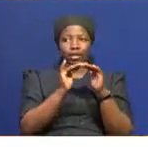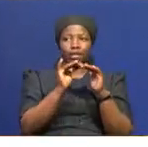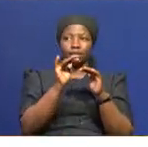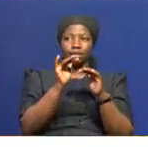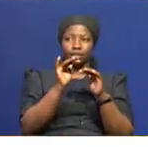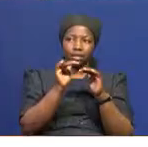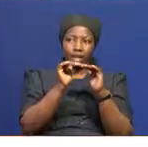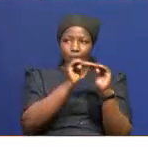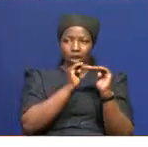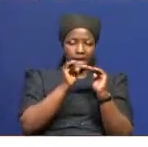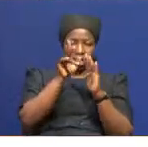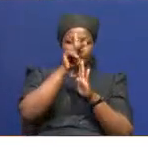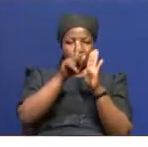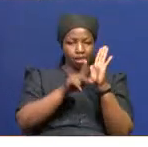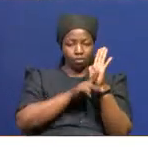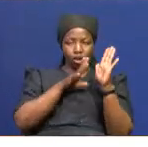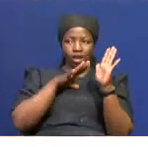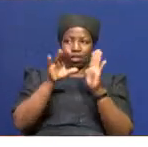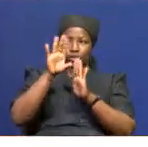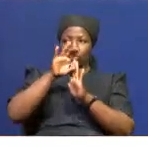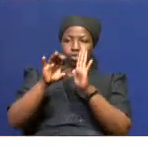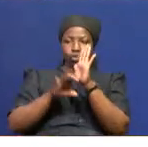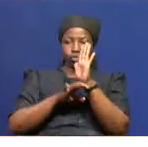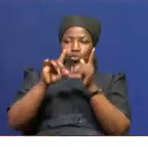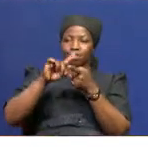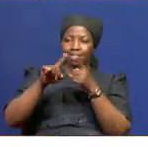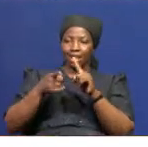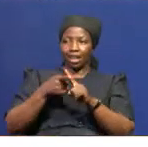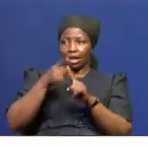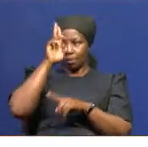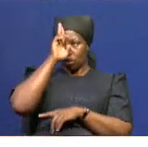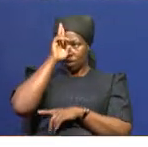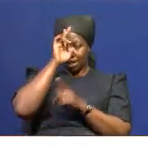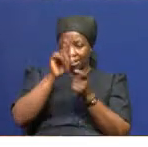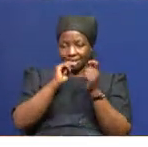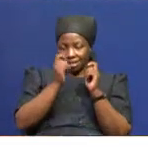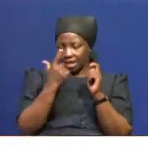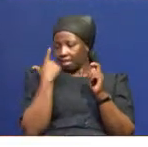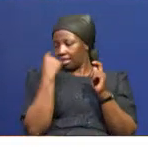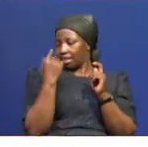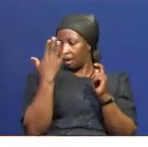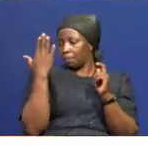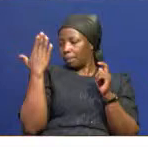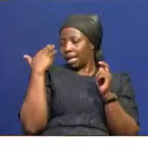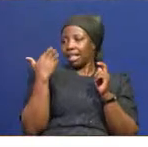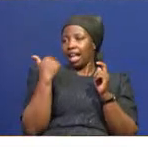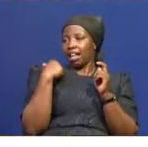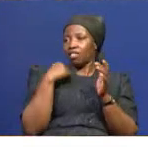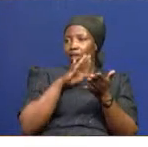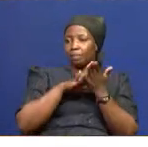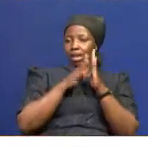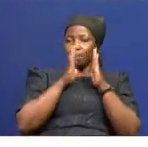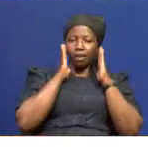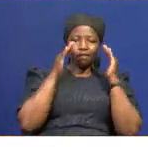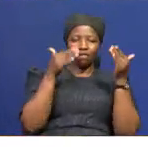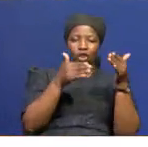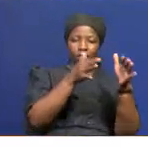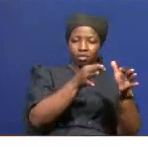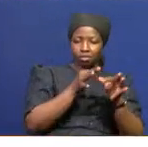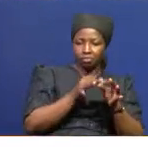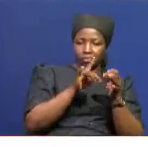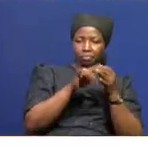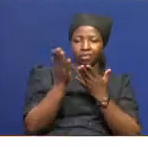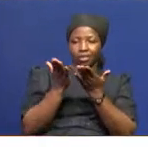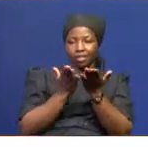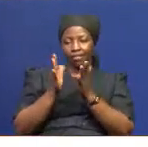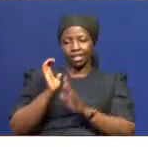standards. Police reforms in our recent past has become a focus of accountability, service